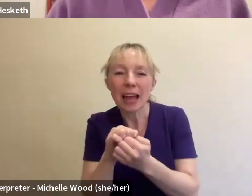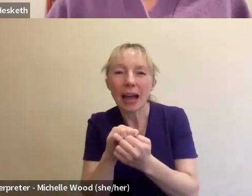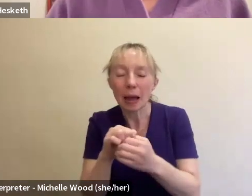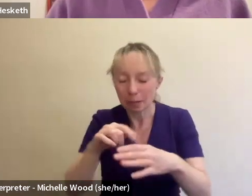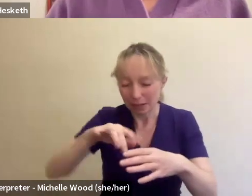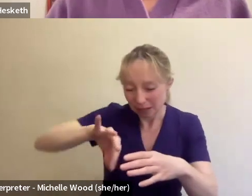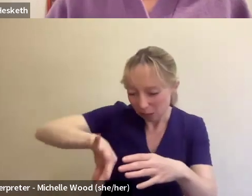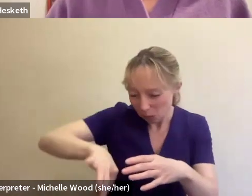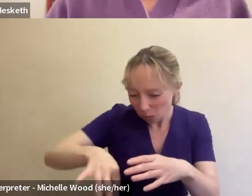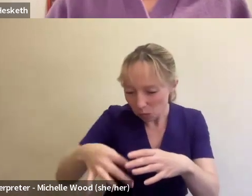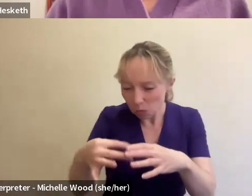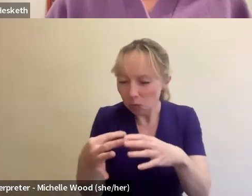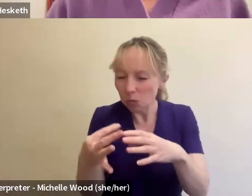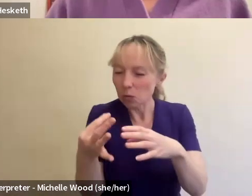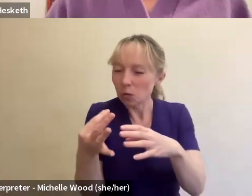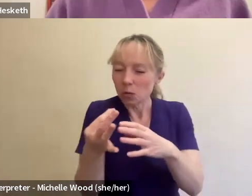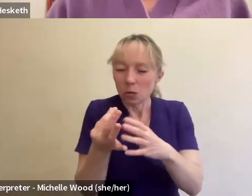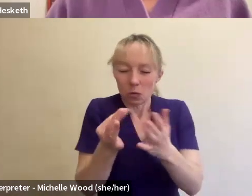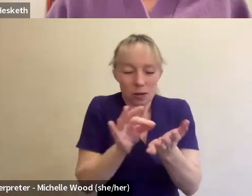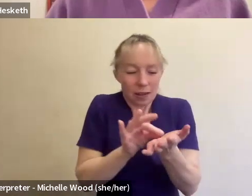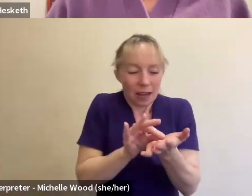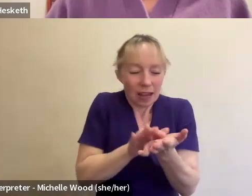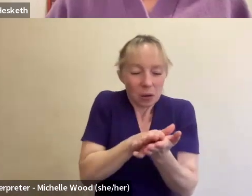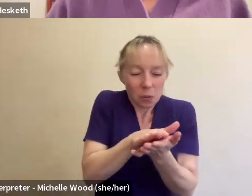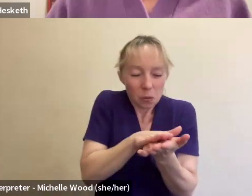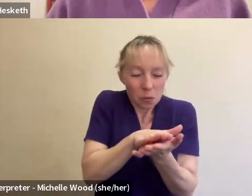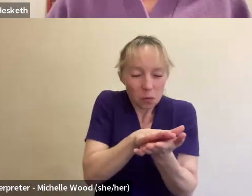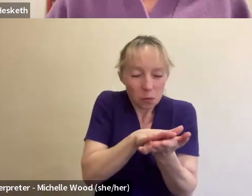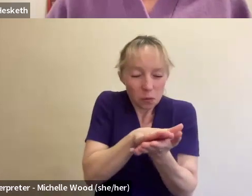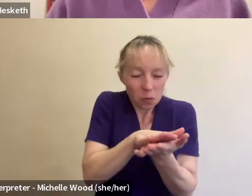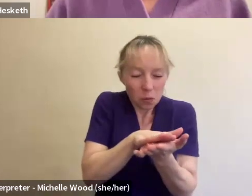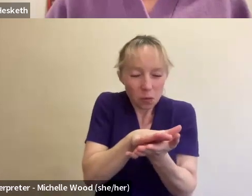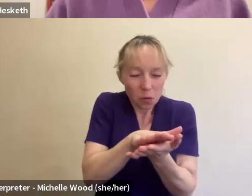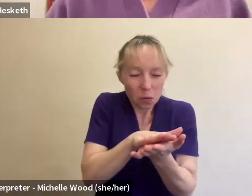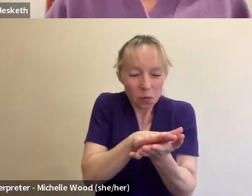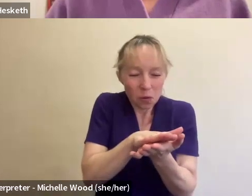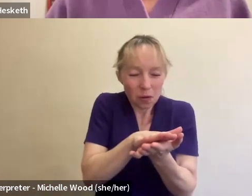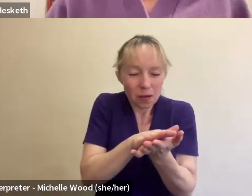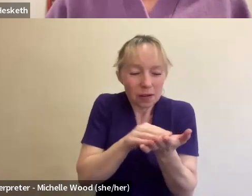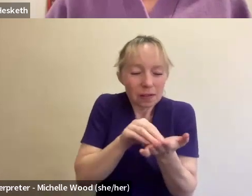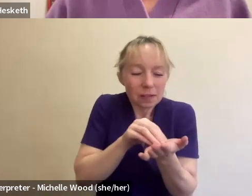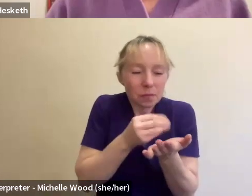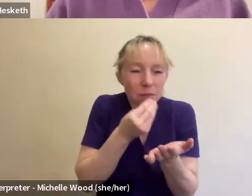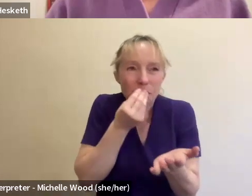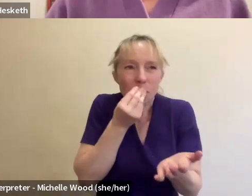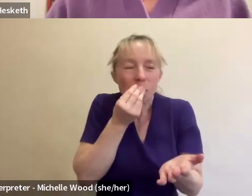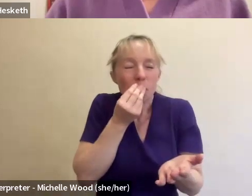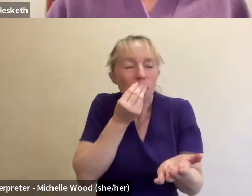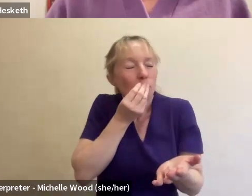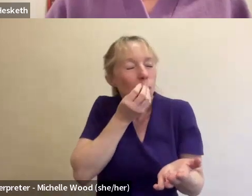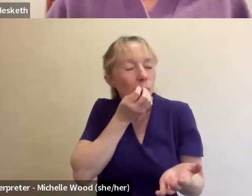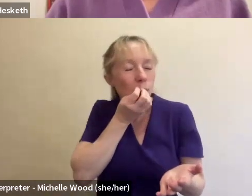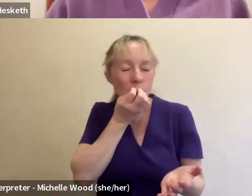some grains and, rubbing them in the palm of his hand, he put them in his mouth. The taste of the